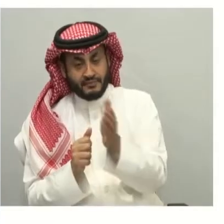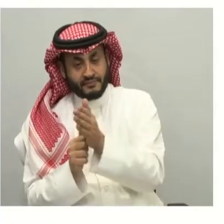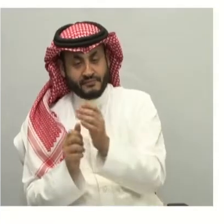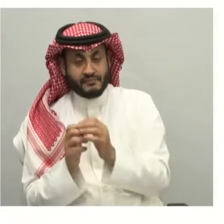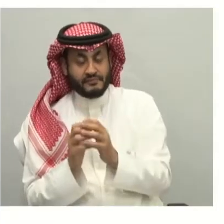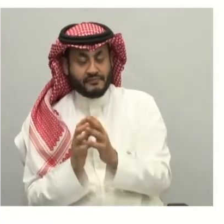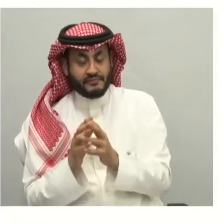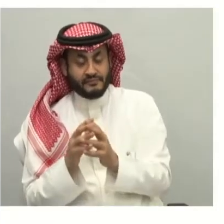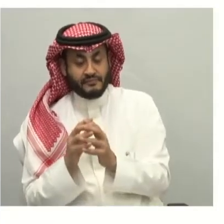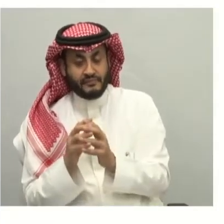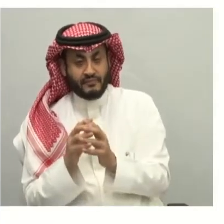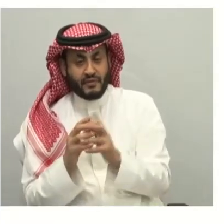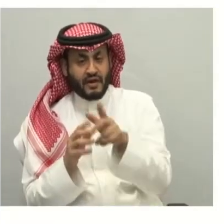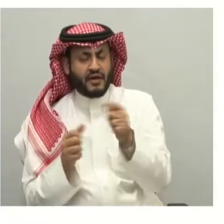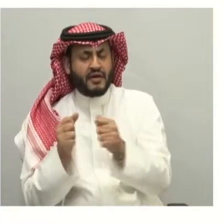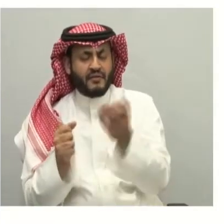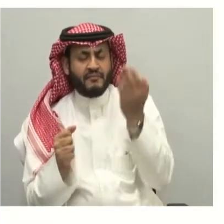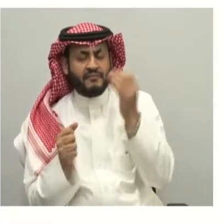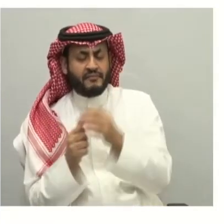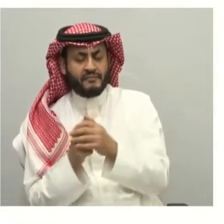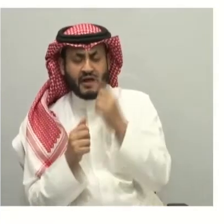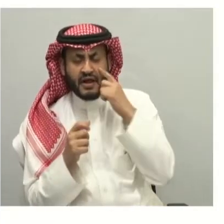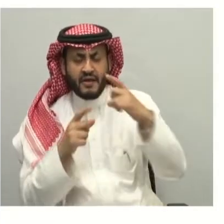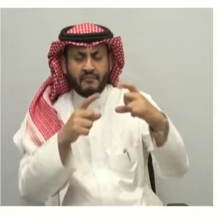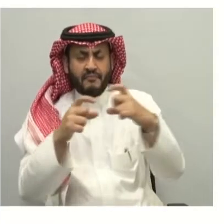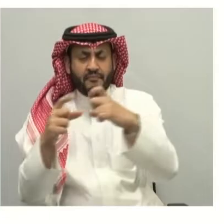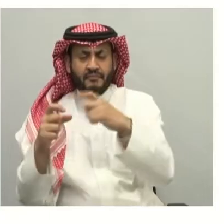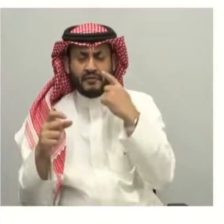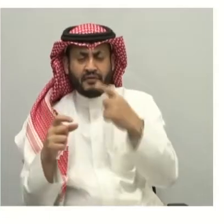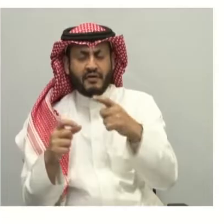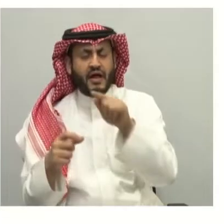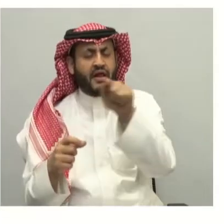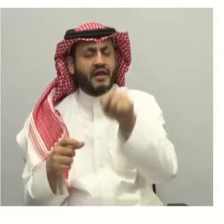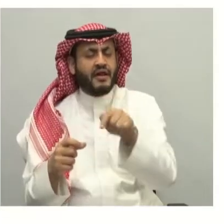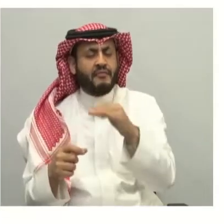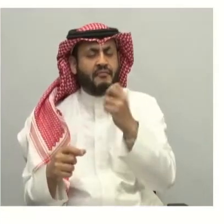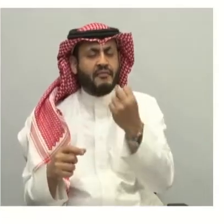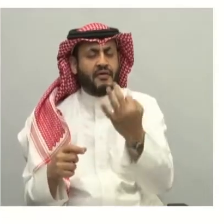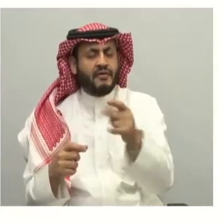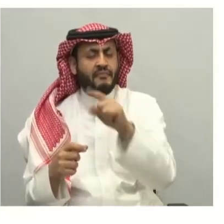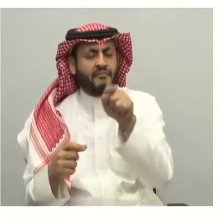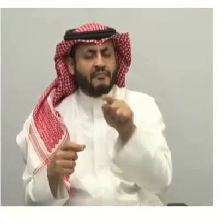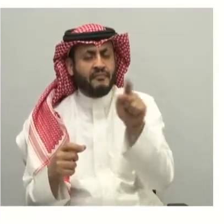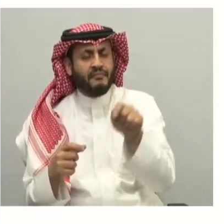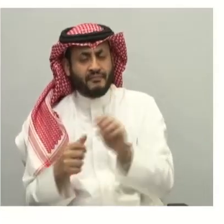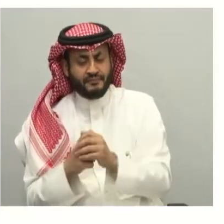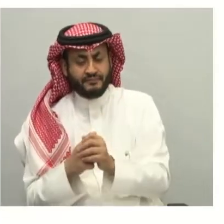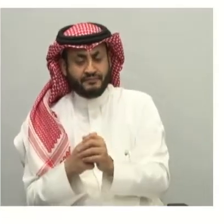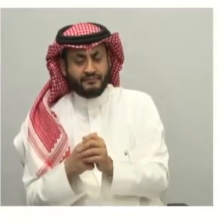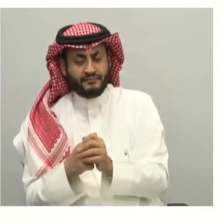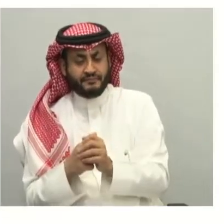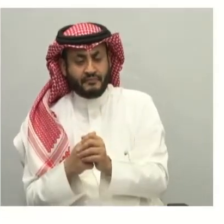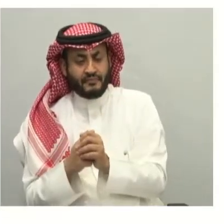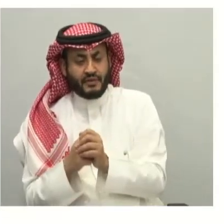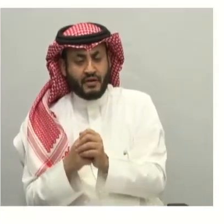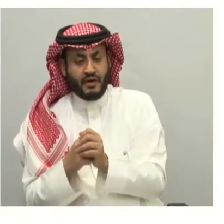other exercise where I have showed you these pictures and I have asked you a couple of questions about them. So I said